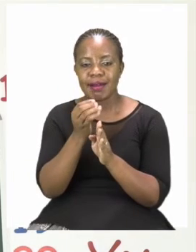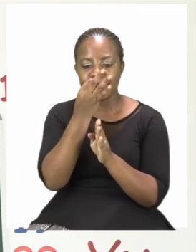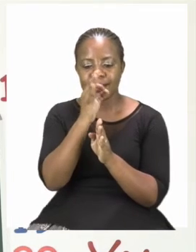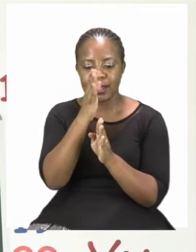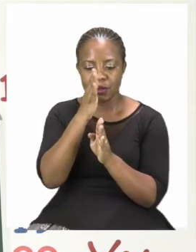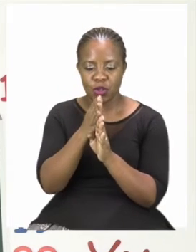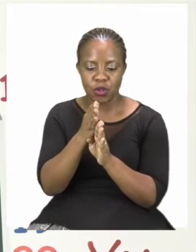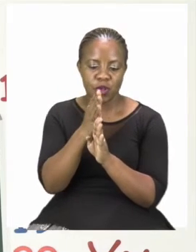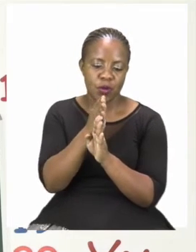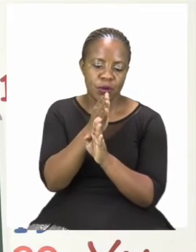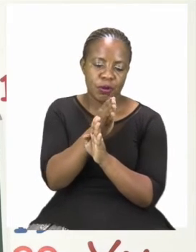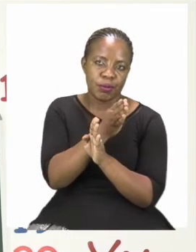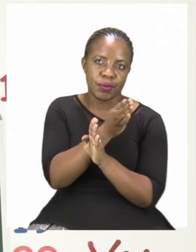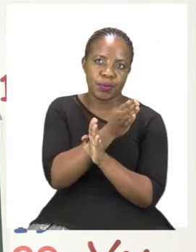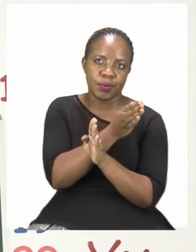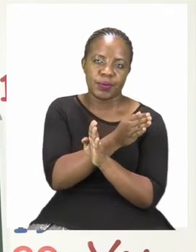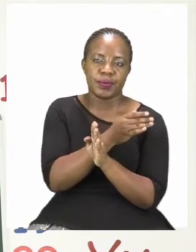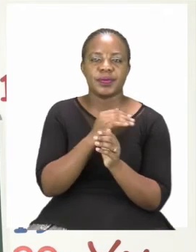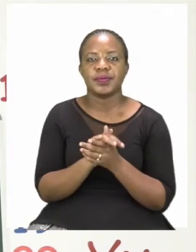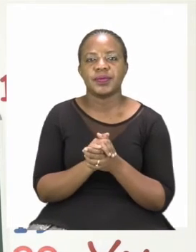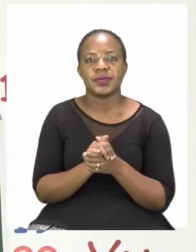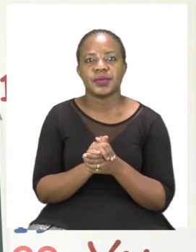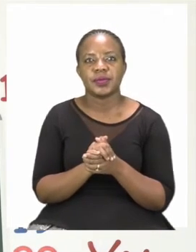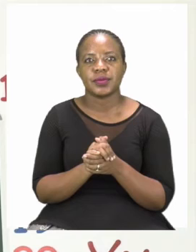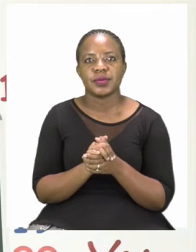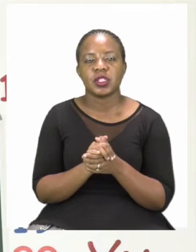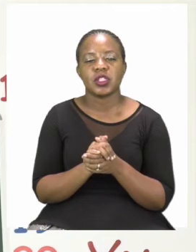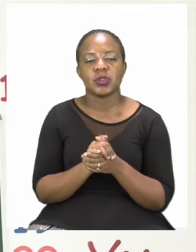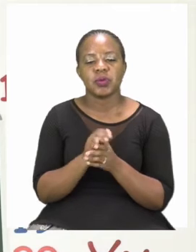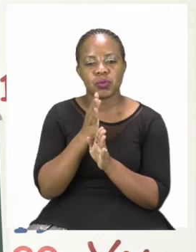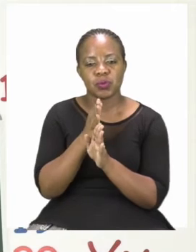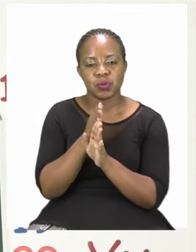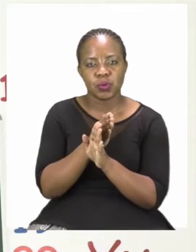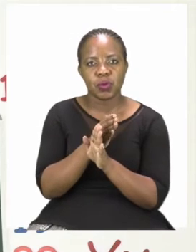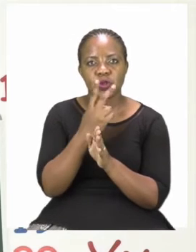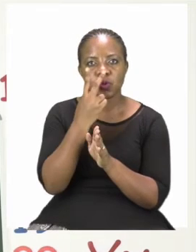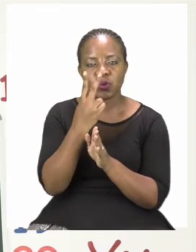daily lesson and other fun activities with Zoe and Zacky.